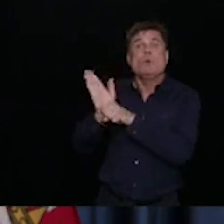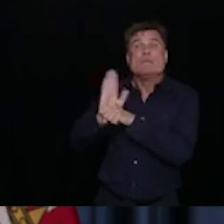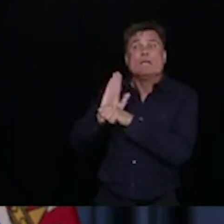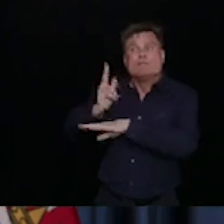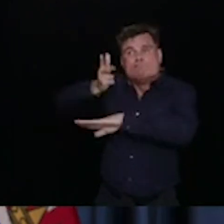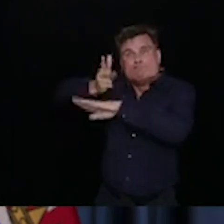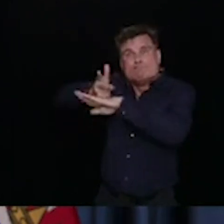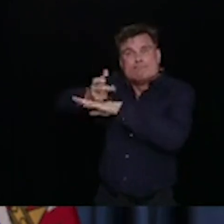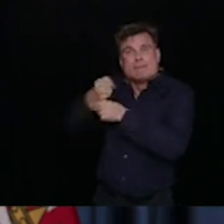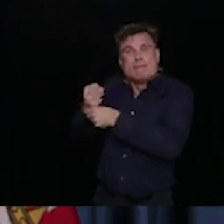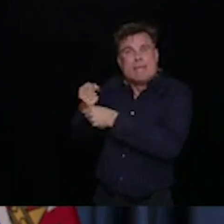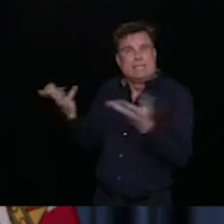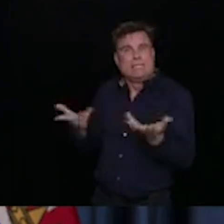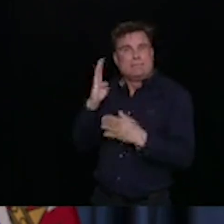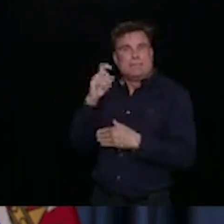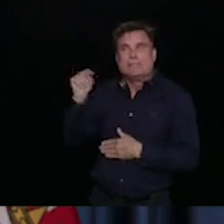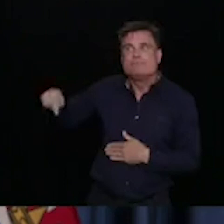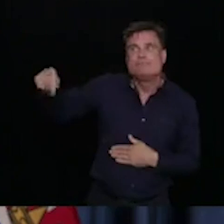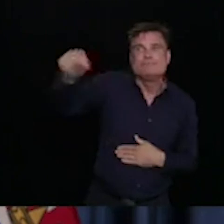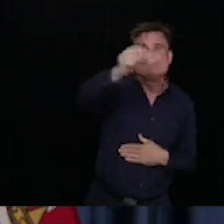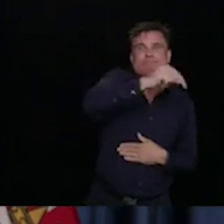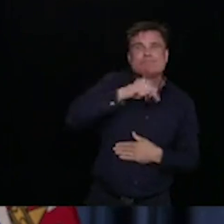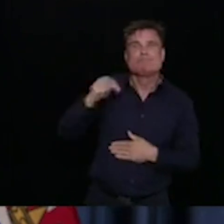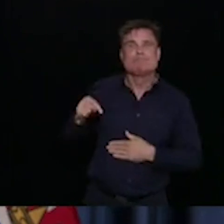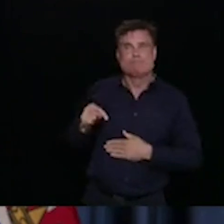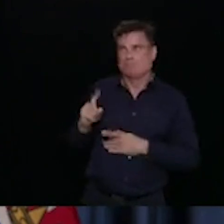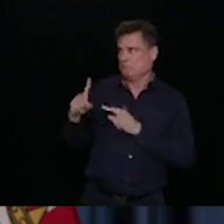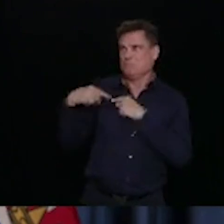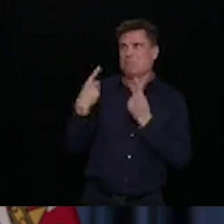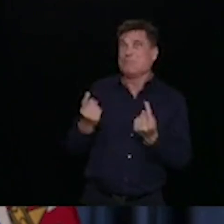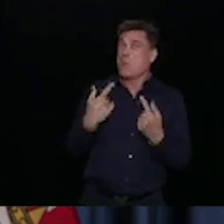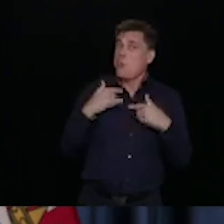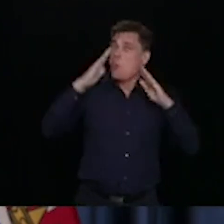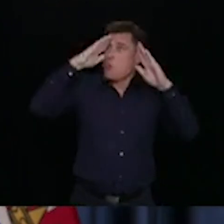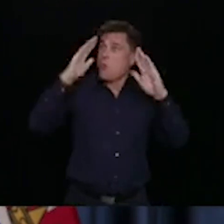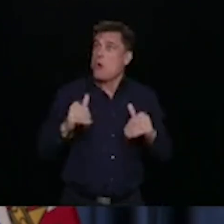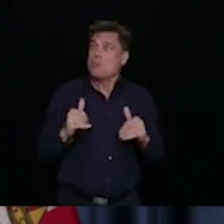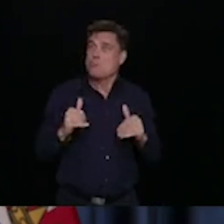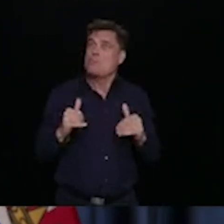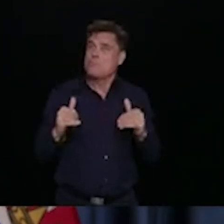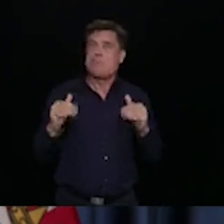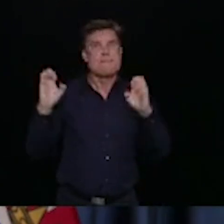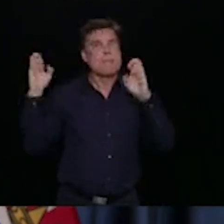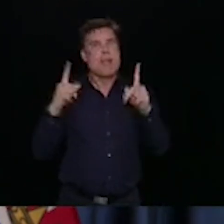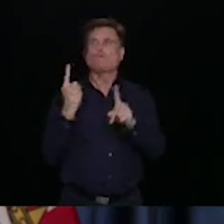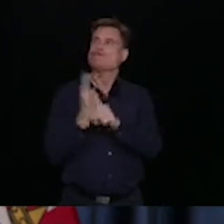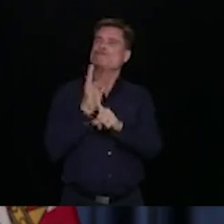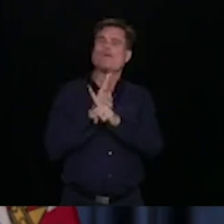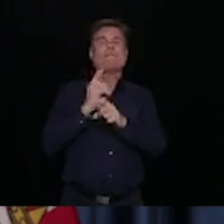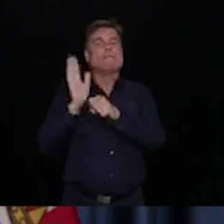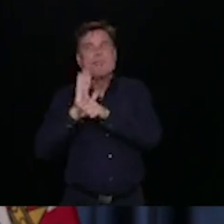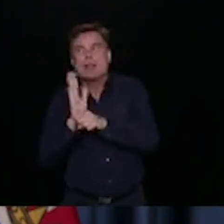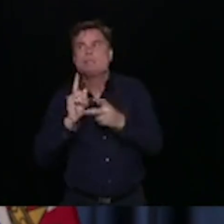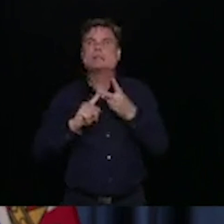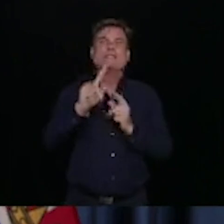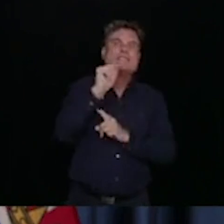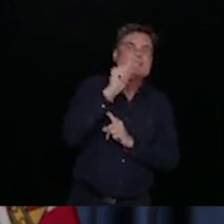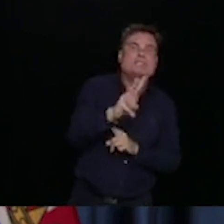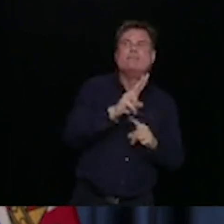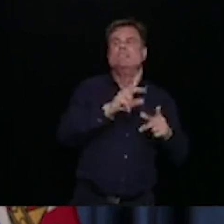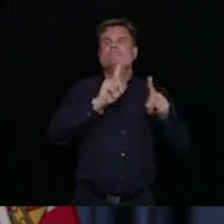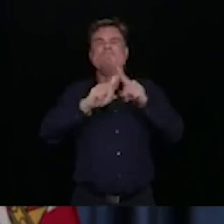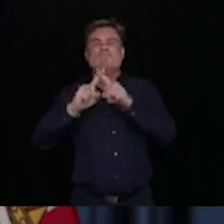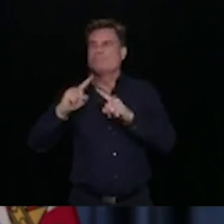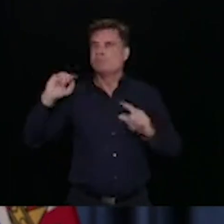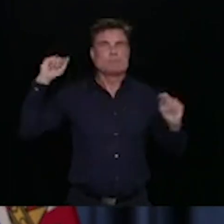productions return to British Columbia, and we're hopeful that we'll get back to the full complement of TV and movie productions before the